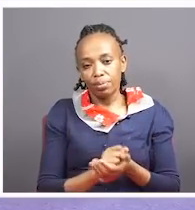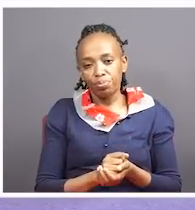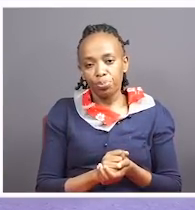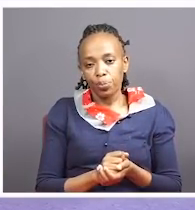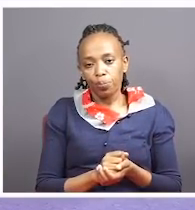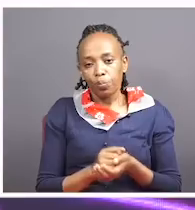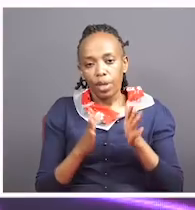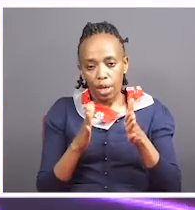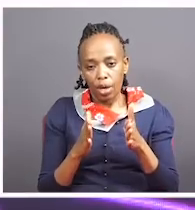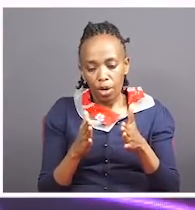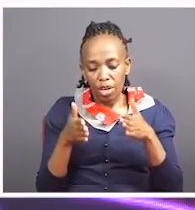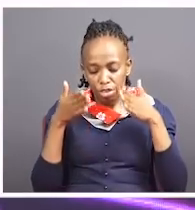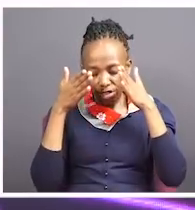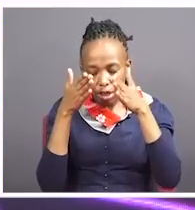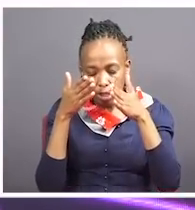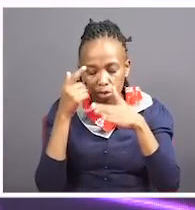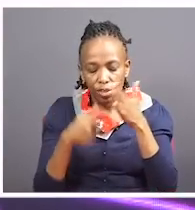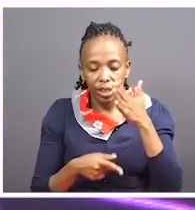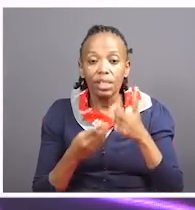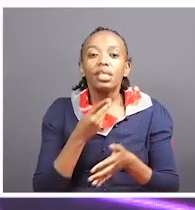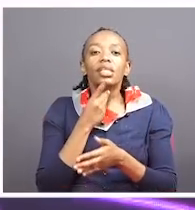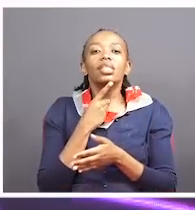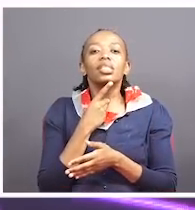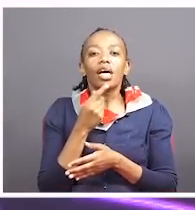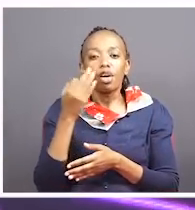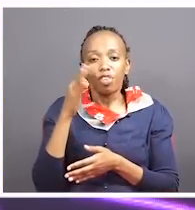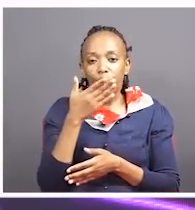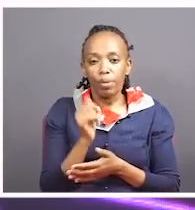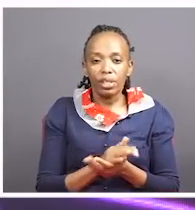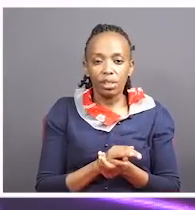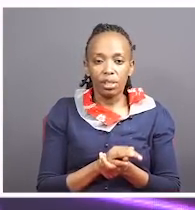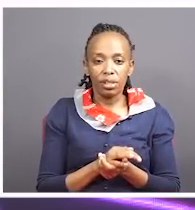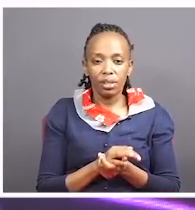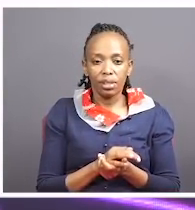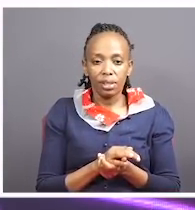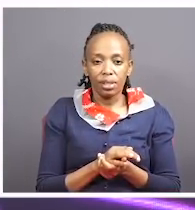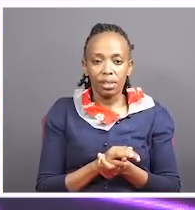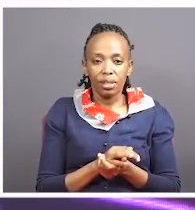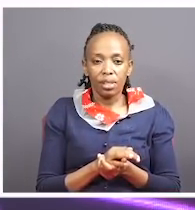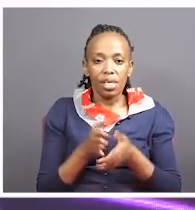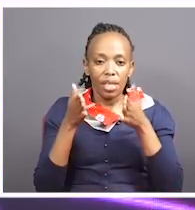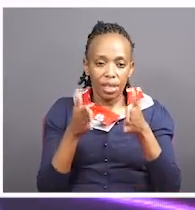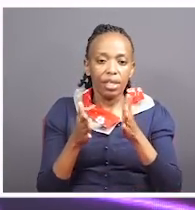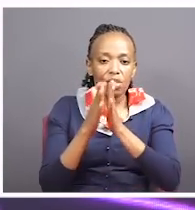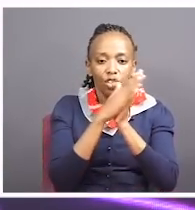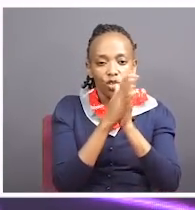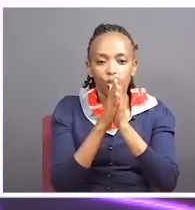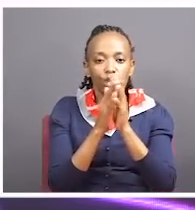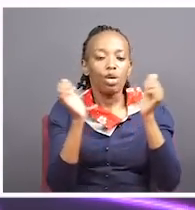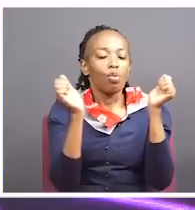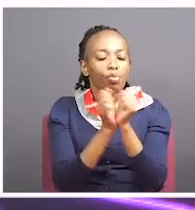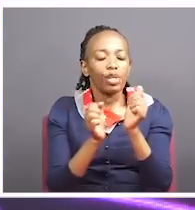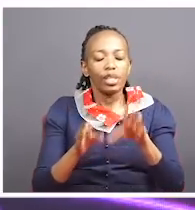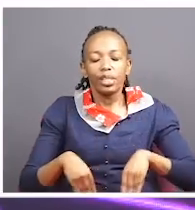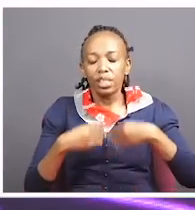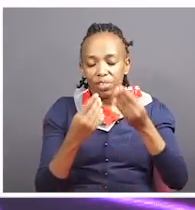1. So let's first start with this desire for the better. In this story,